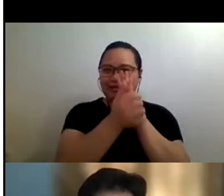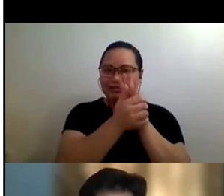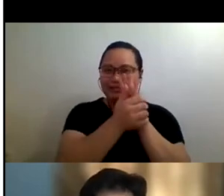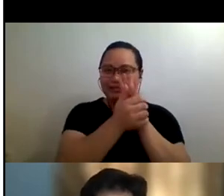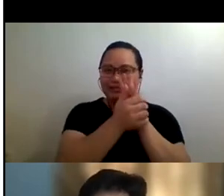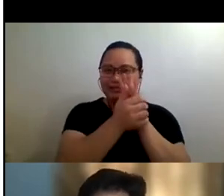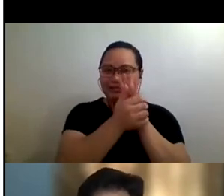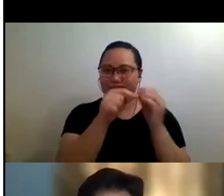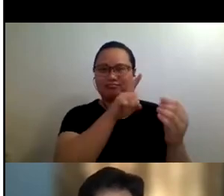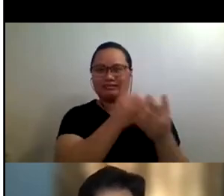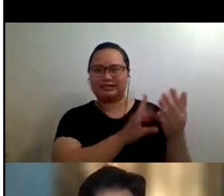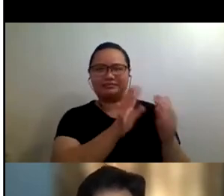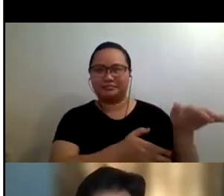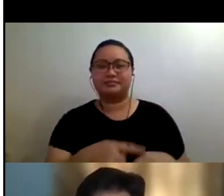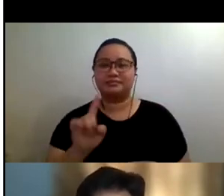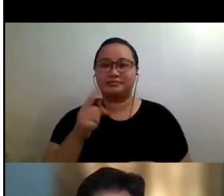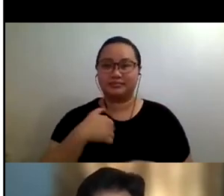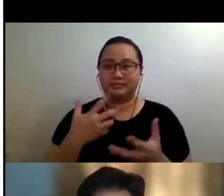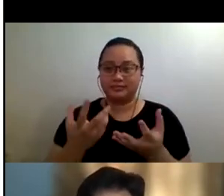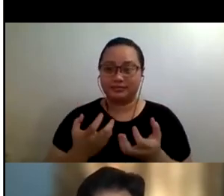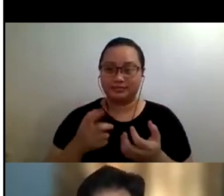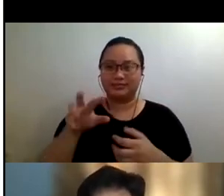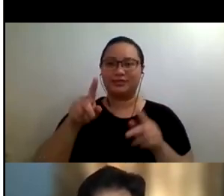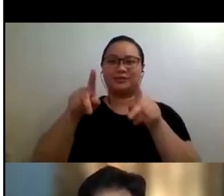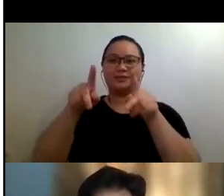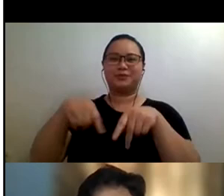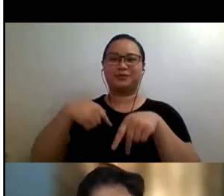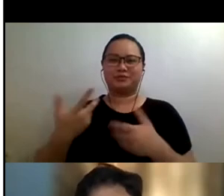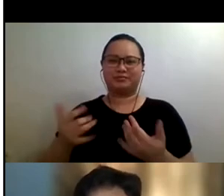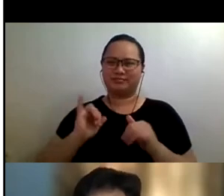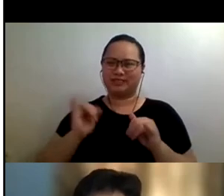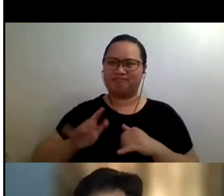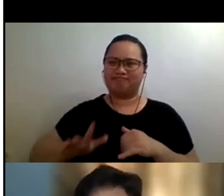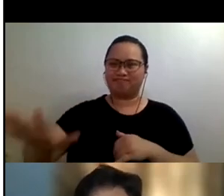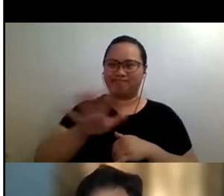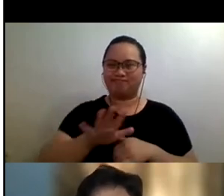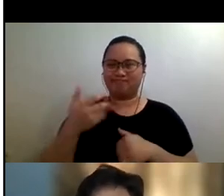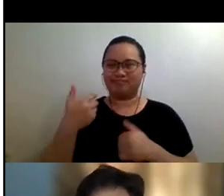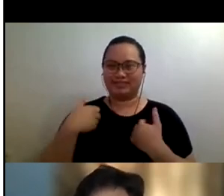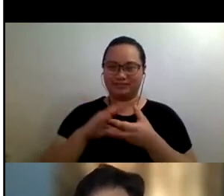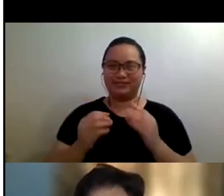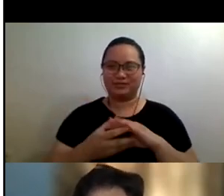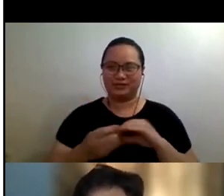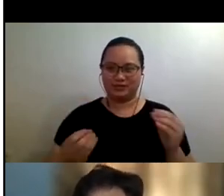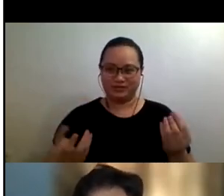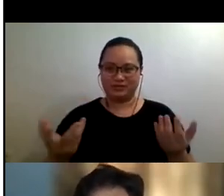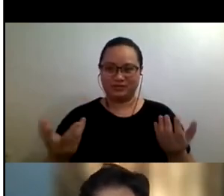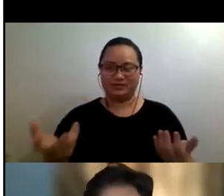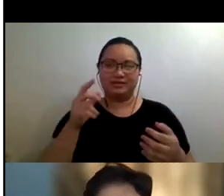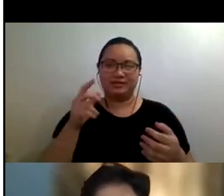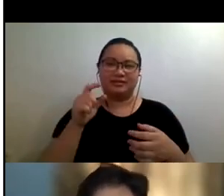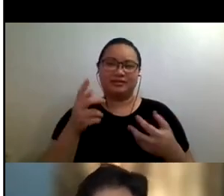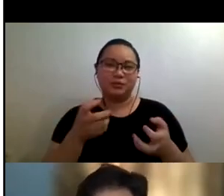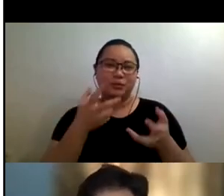as I speak to you today. But I want to be a person, like everyone, who has a story worth